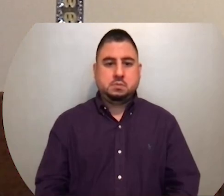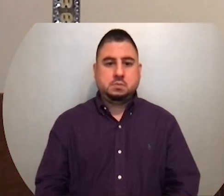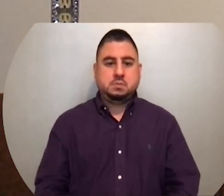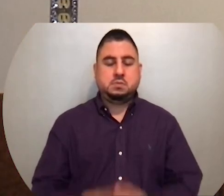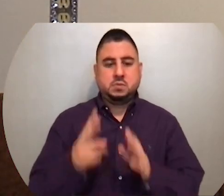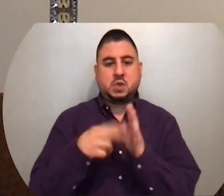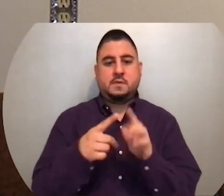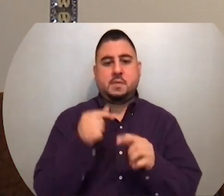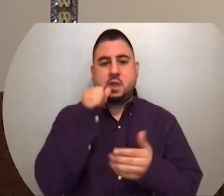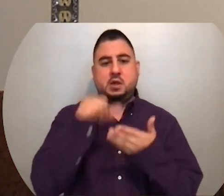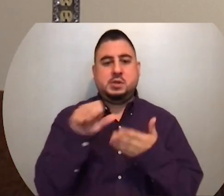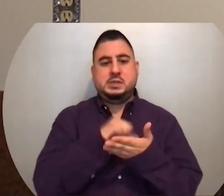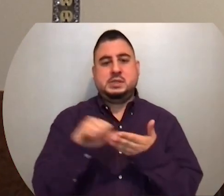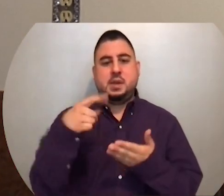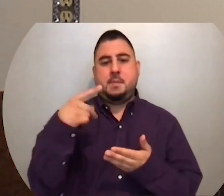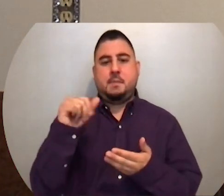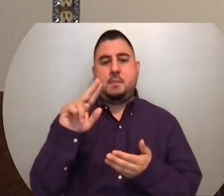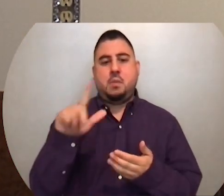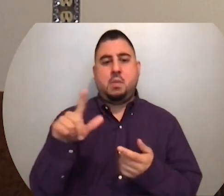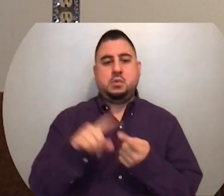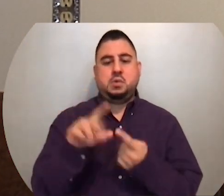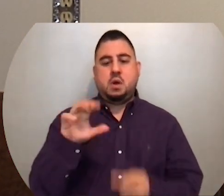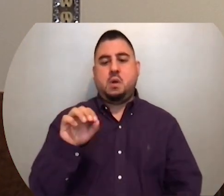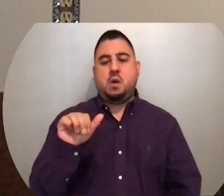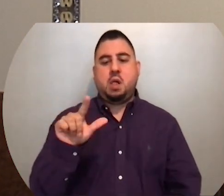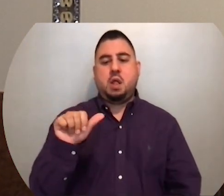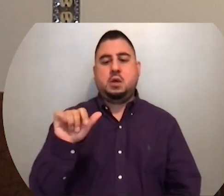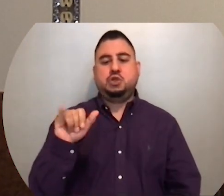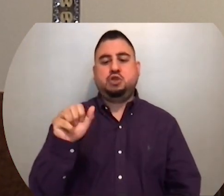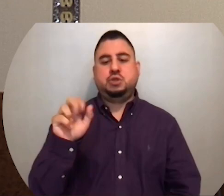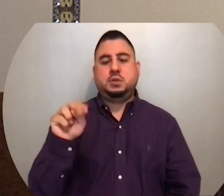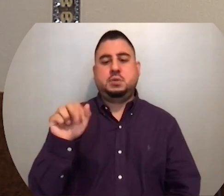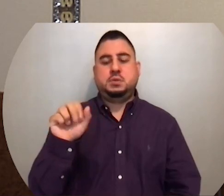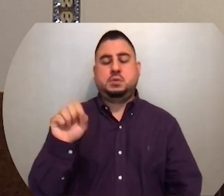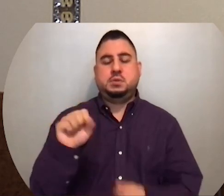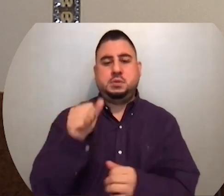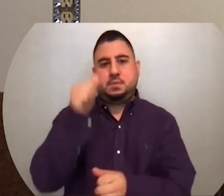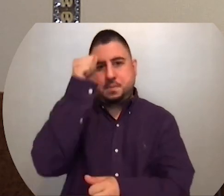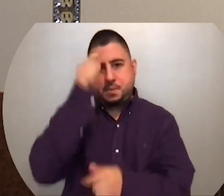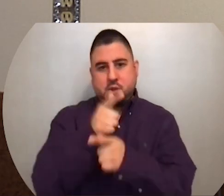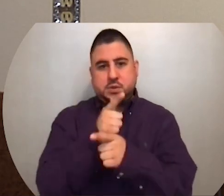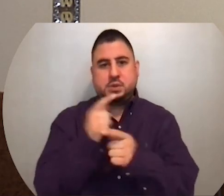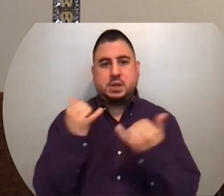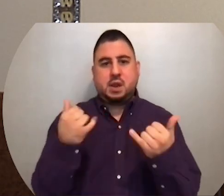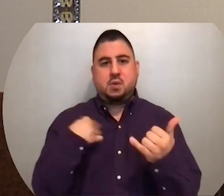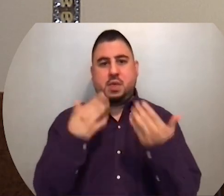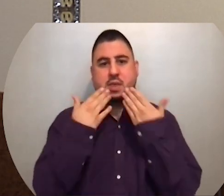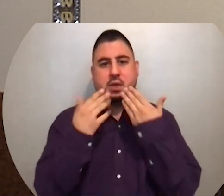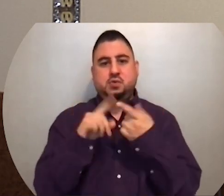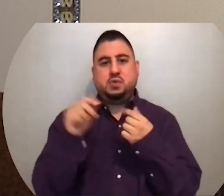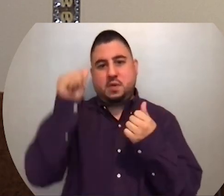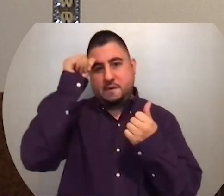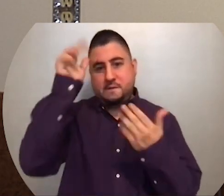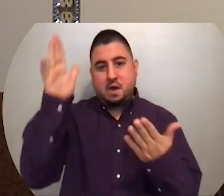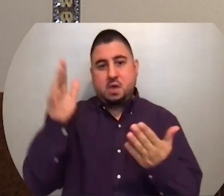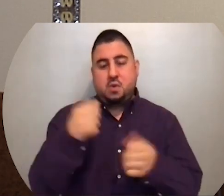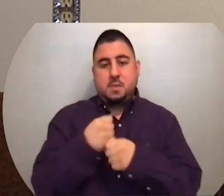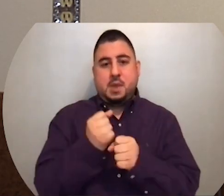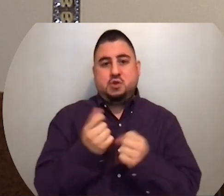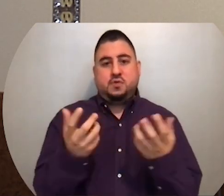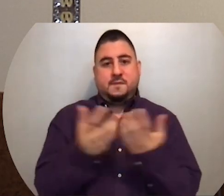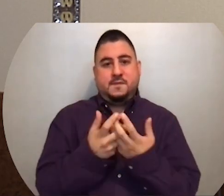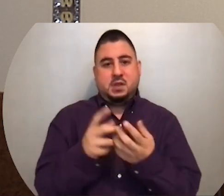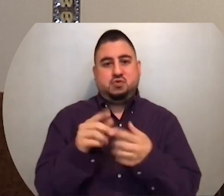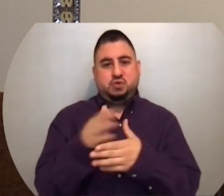A reading from the letter of St. Paul to the Colossians. Brothers and sisters, let us give thanks to the Father who has made you fit to